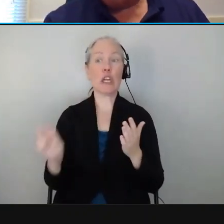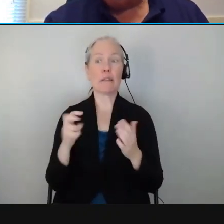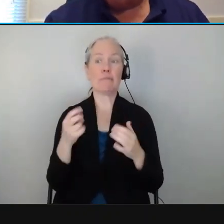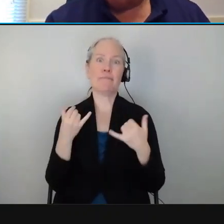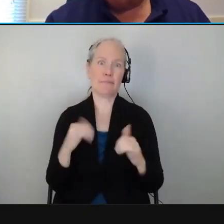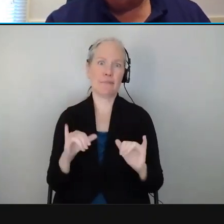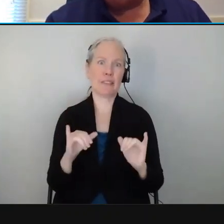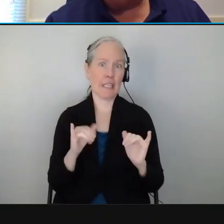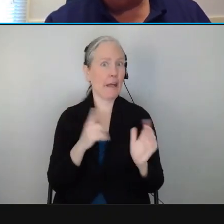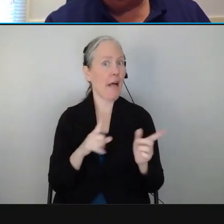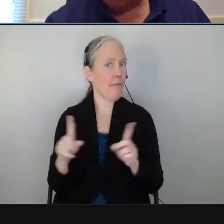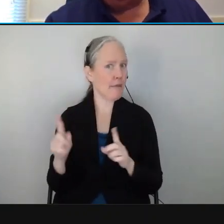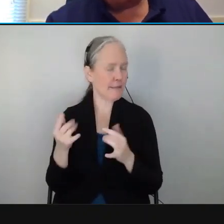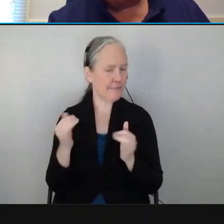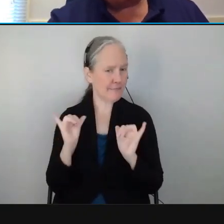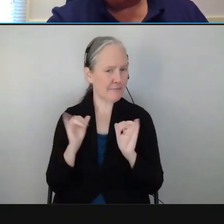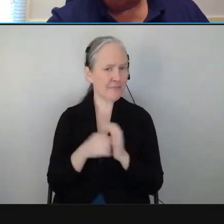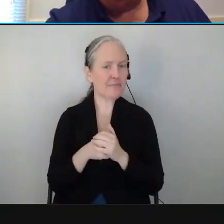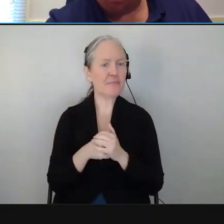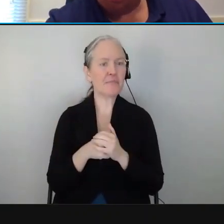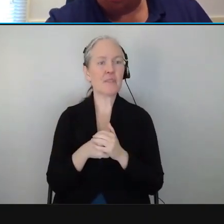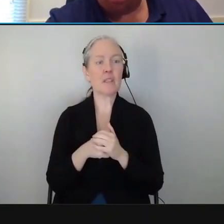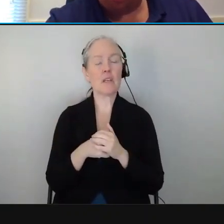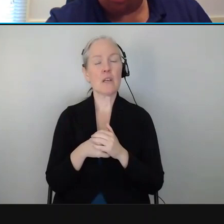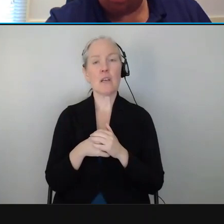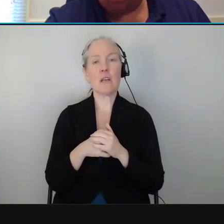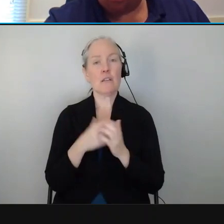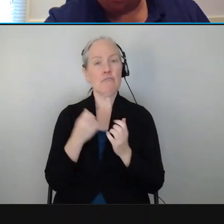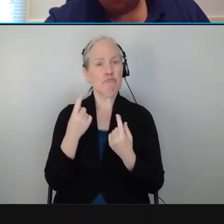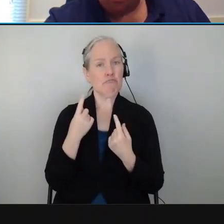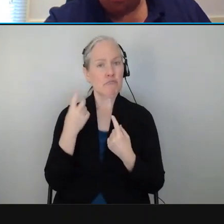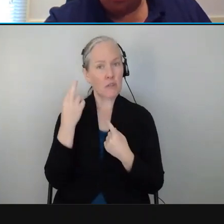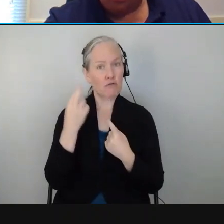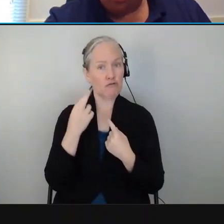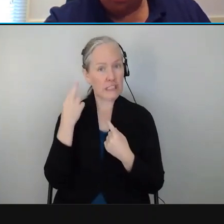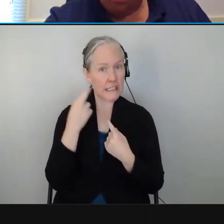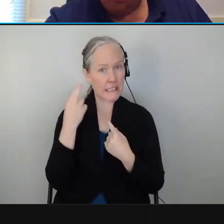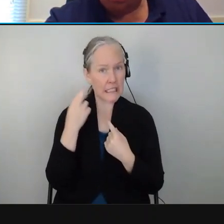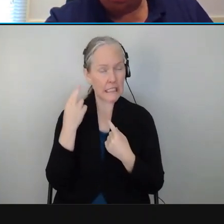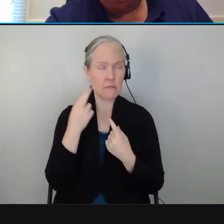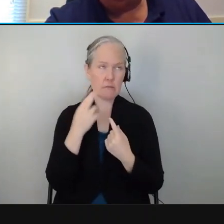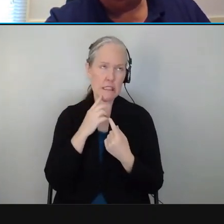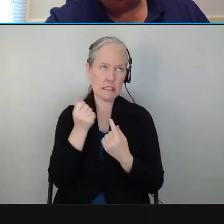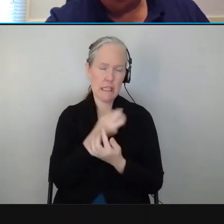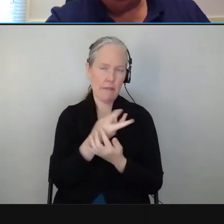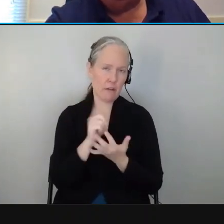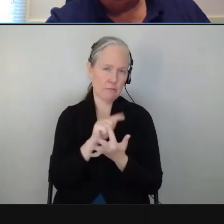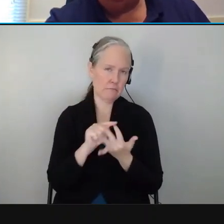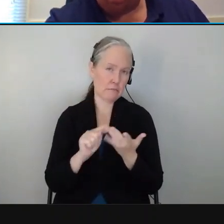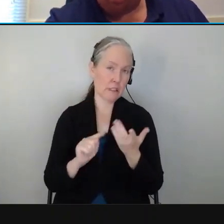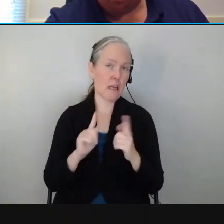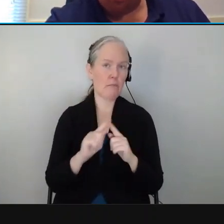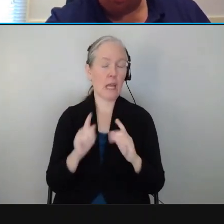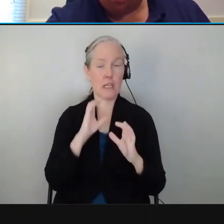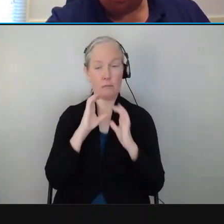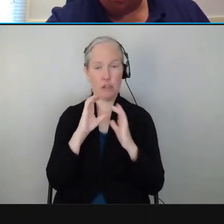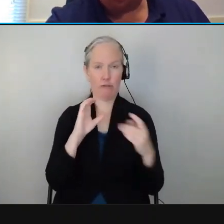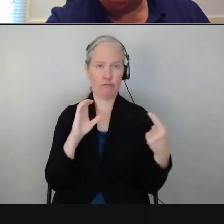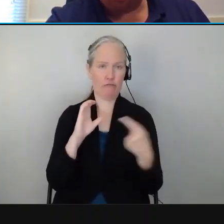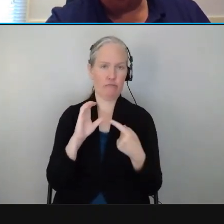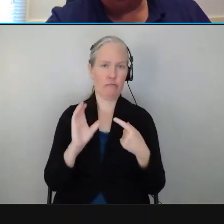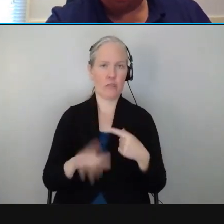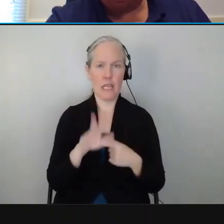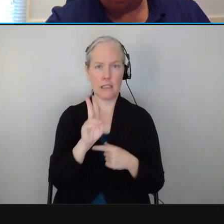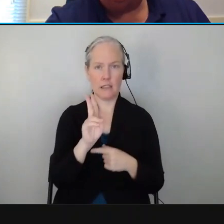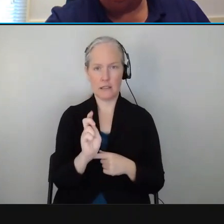The reason for all that is kind of multifactorial, but communication is the key. So, we